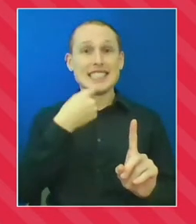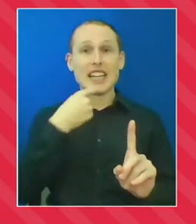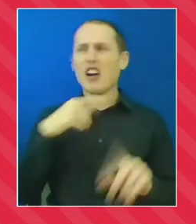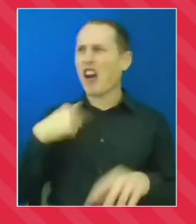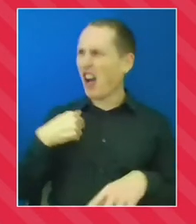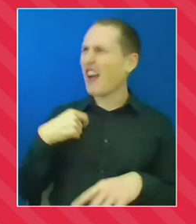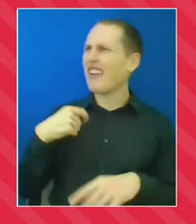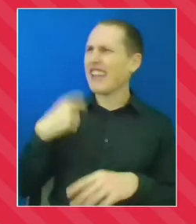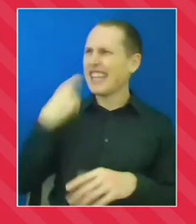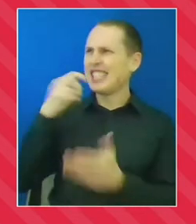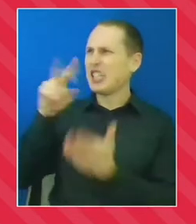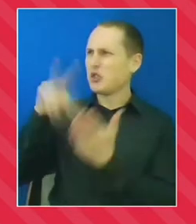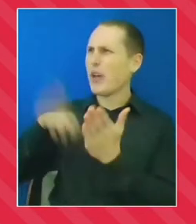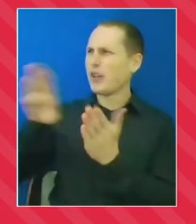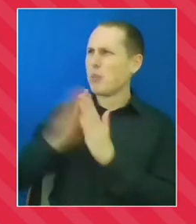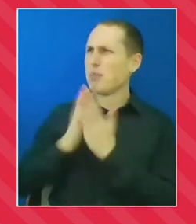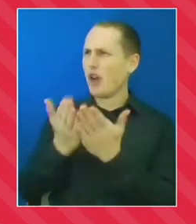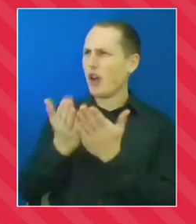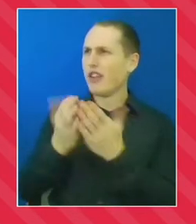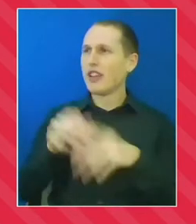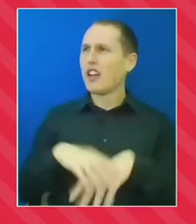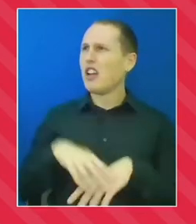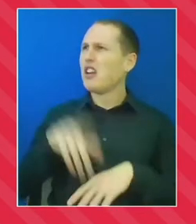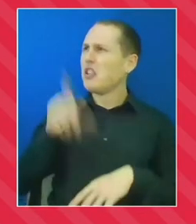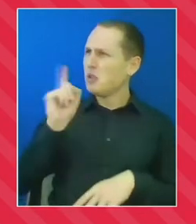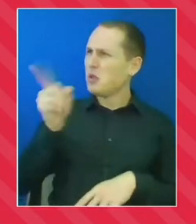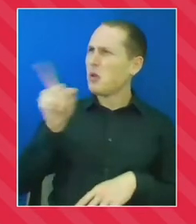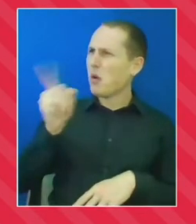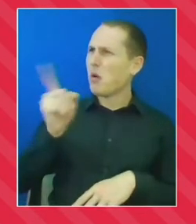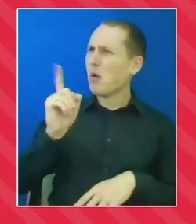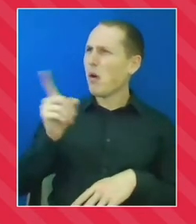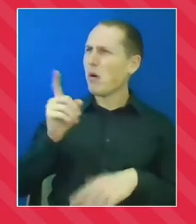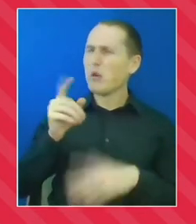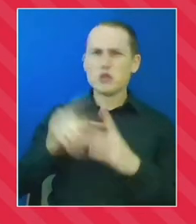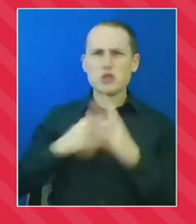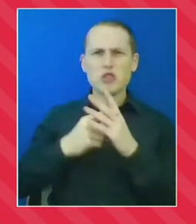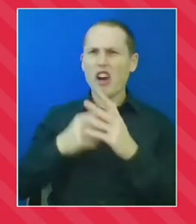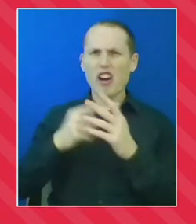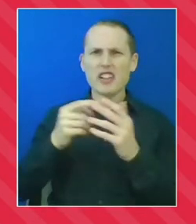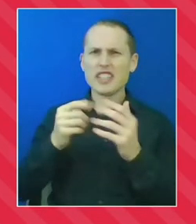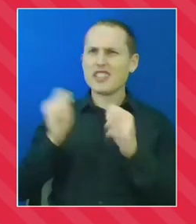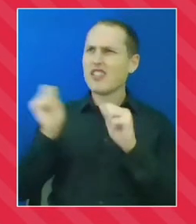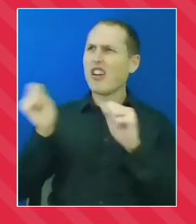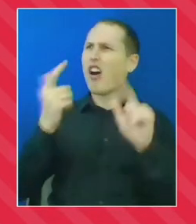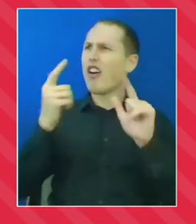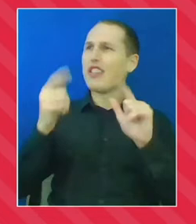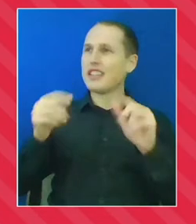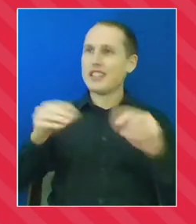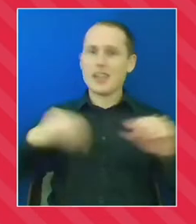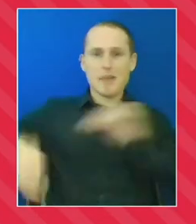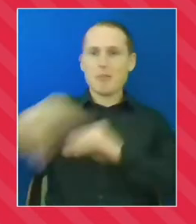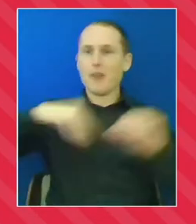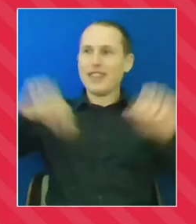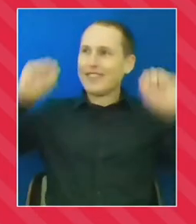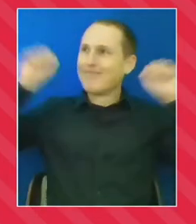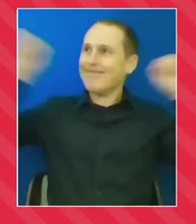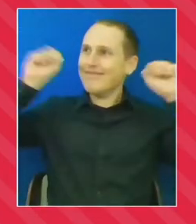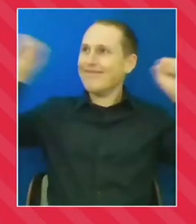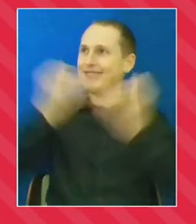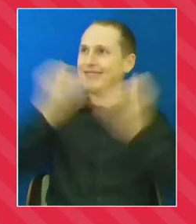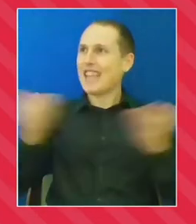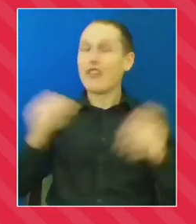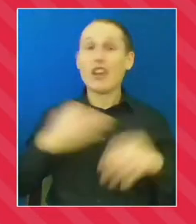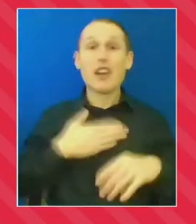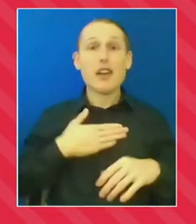realized, you're the one who started all that Let's Move stuff. She said, my whole cafeteria